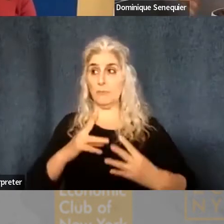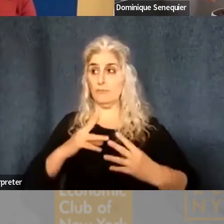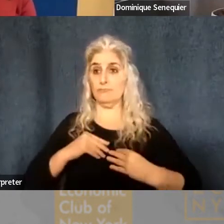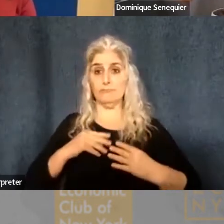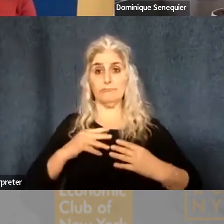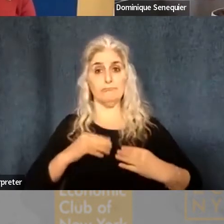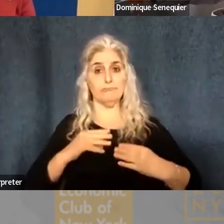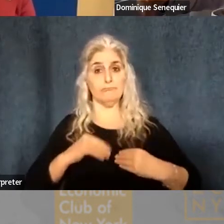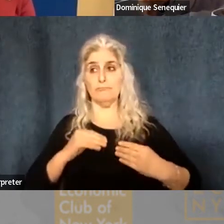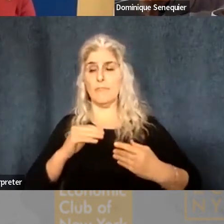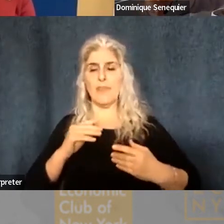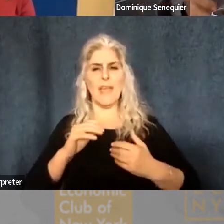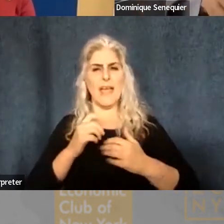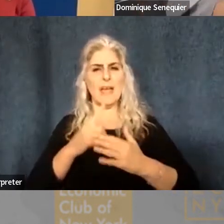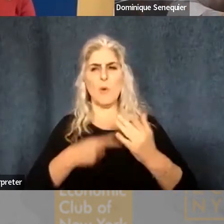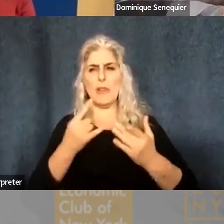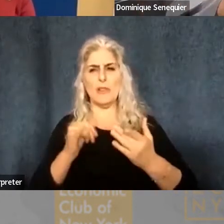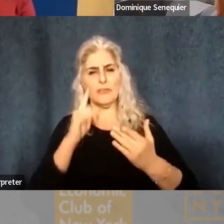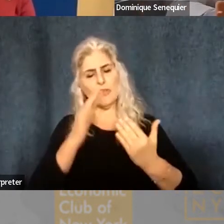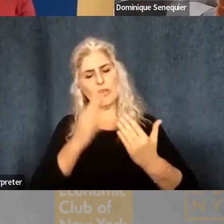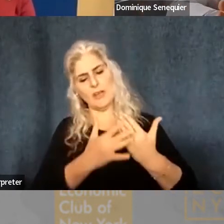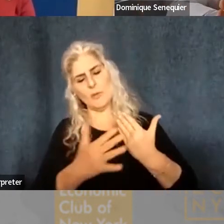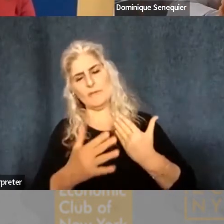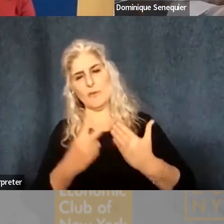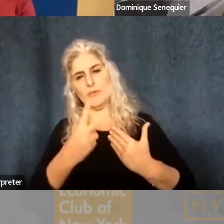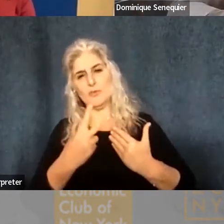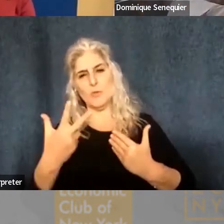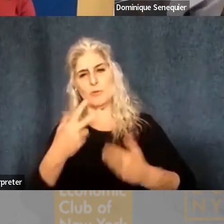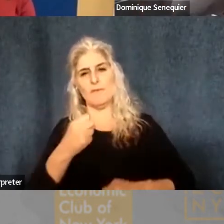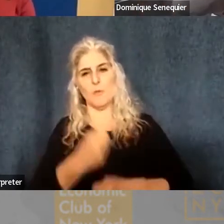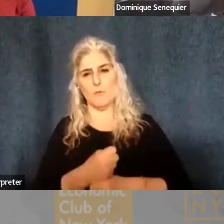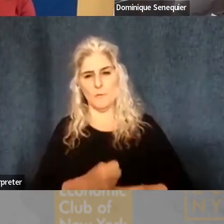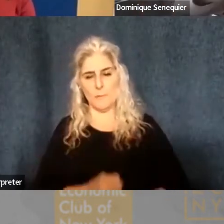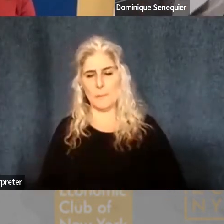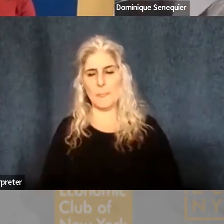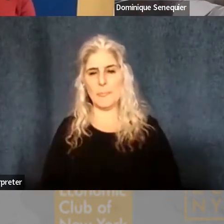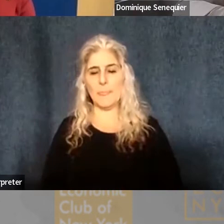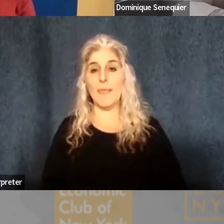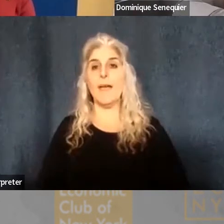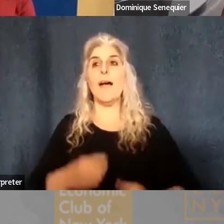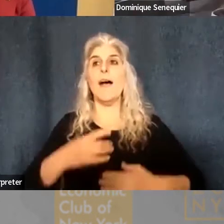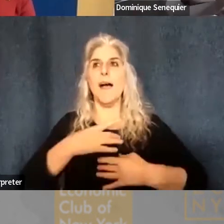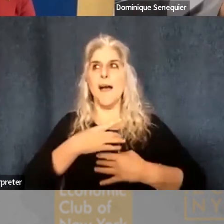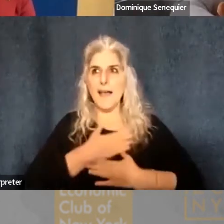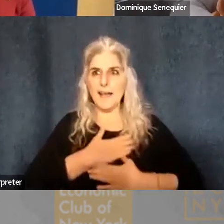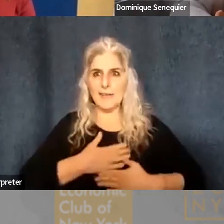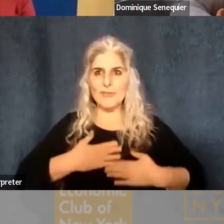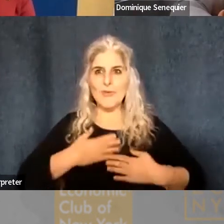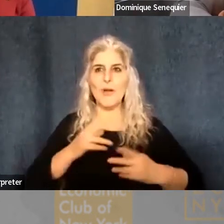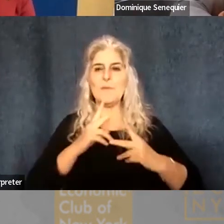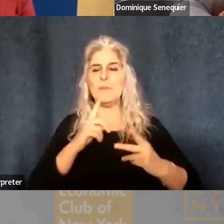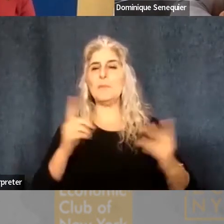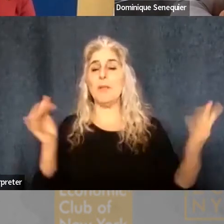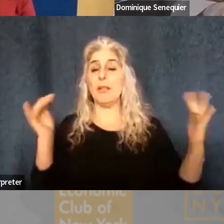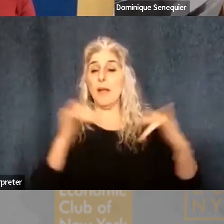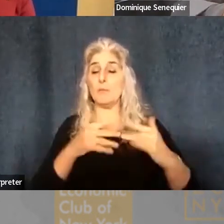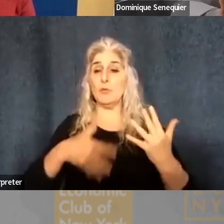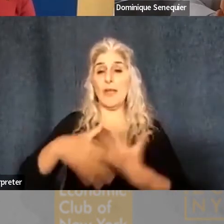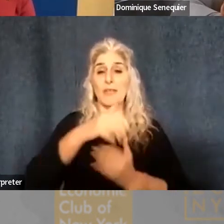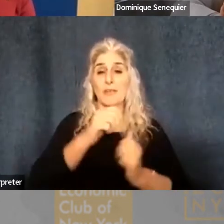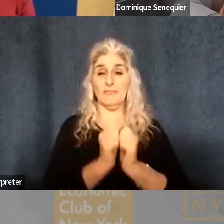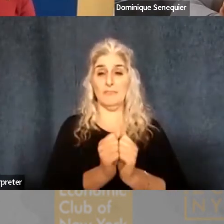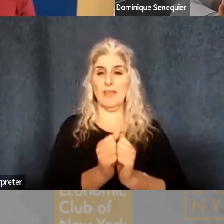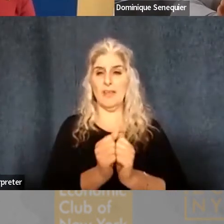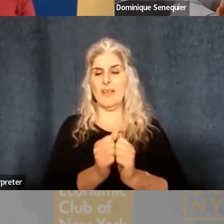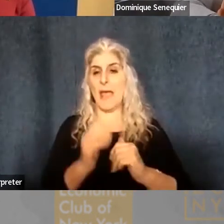next 2, 3, 4 years. I like the fact that people will be together at least 3 days a week and that they